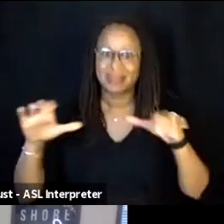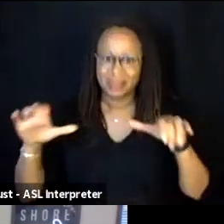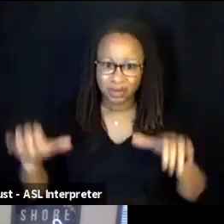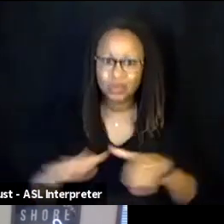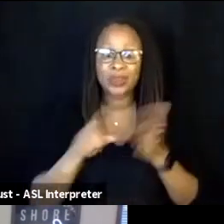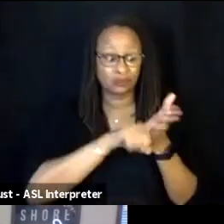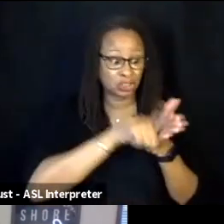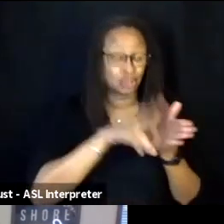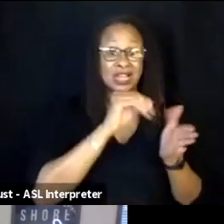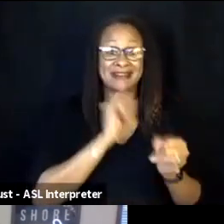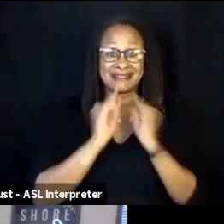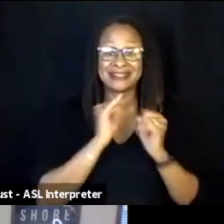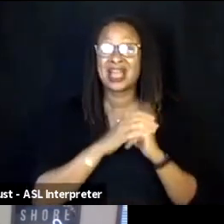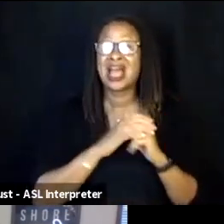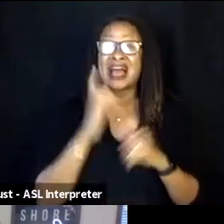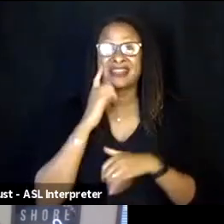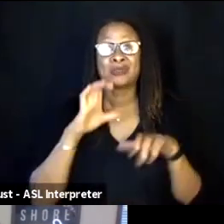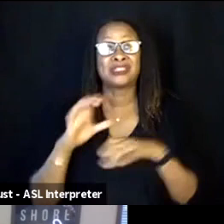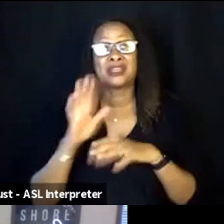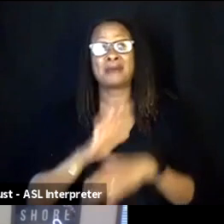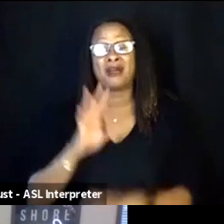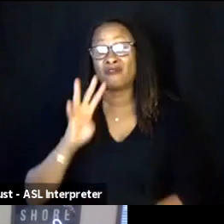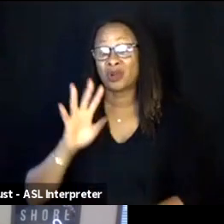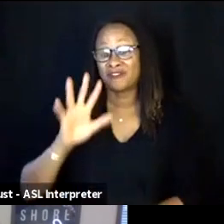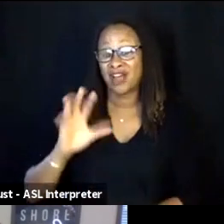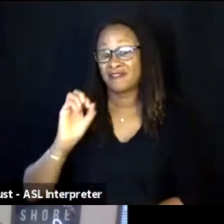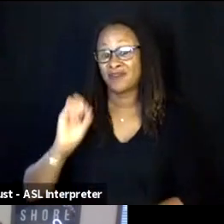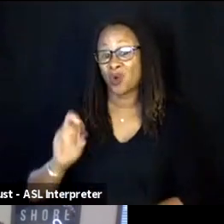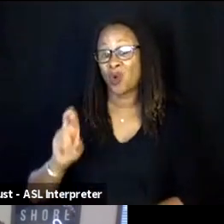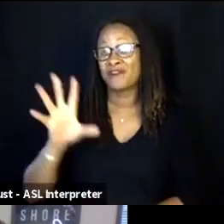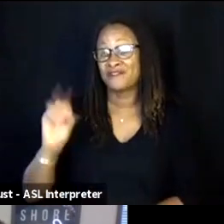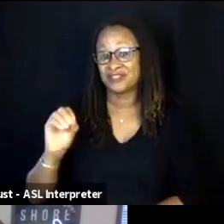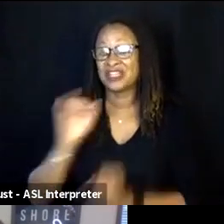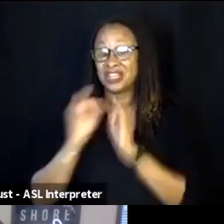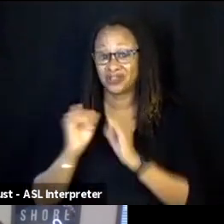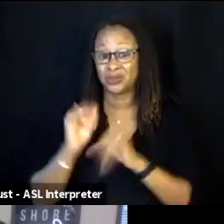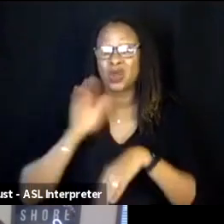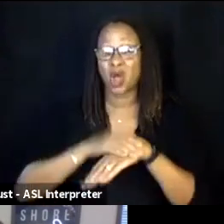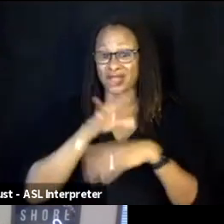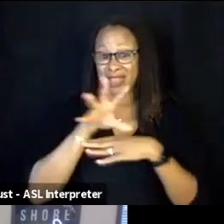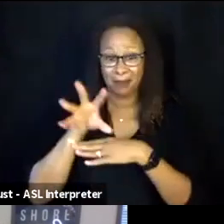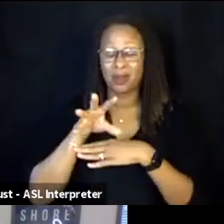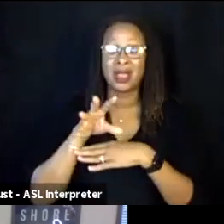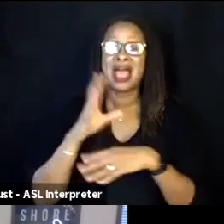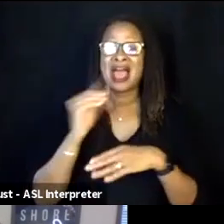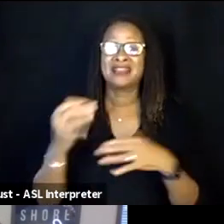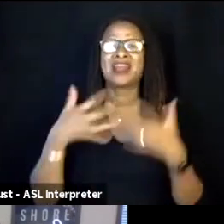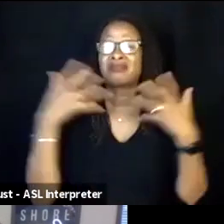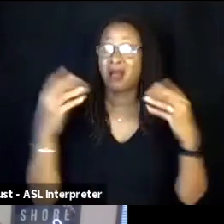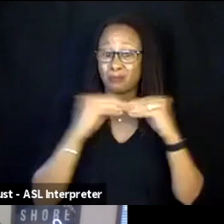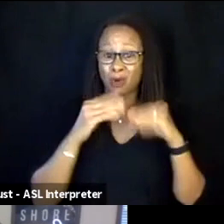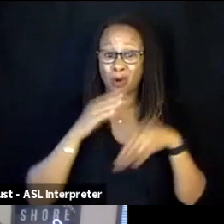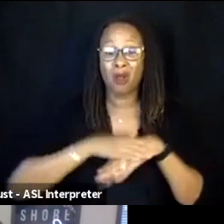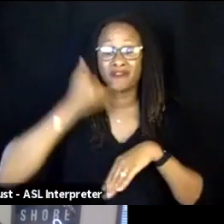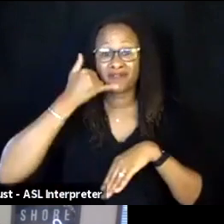doing the interviews, we probably did about 45 or 50 on-camera interviews for the film, and hundreds more over the phone and over Zoom or